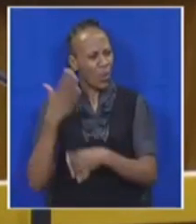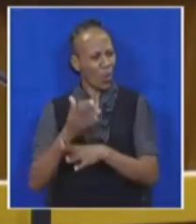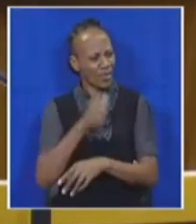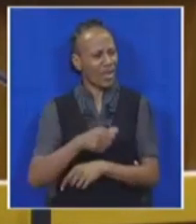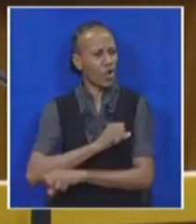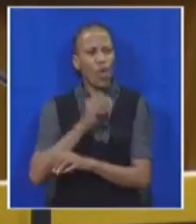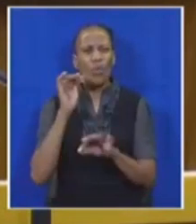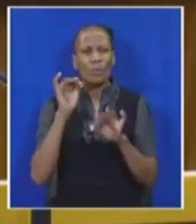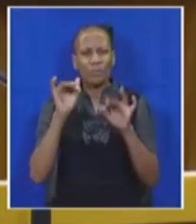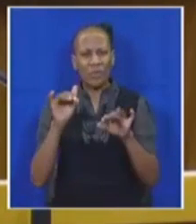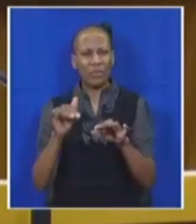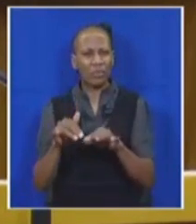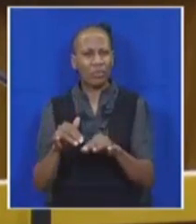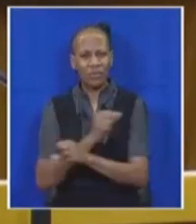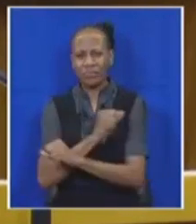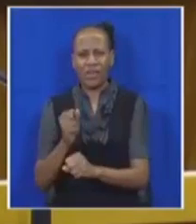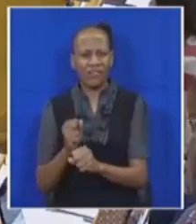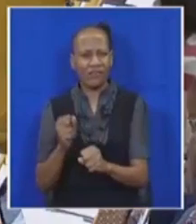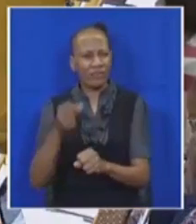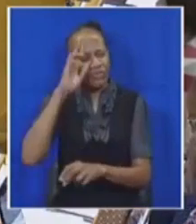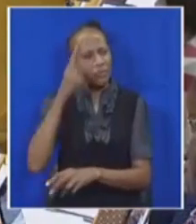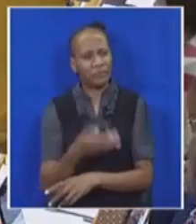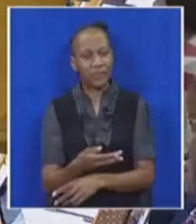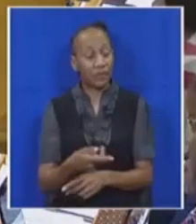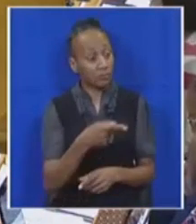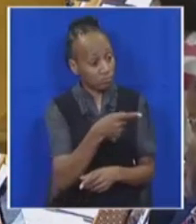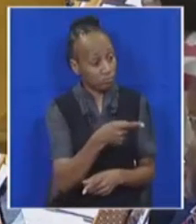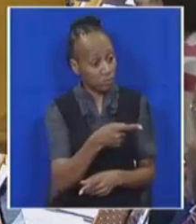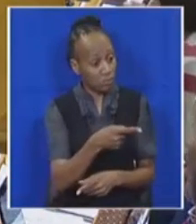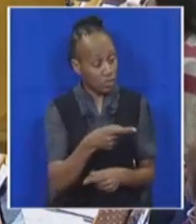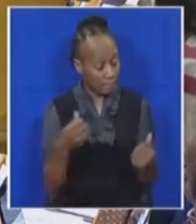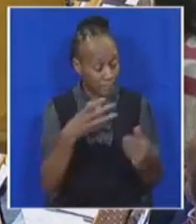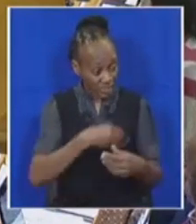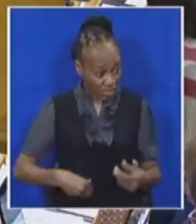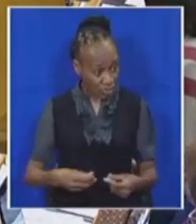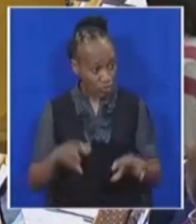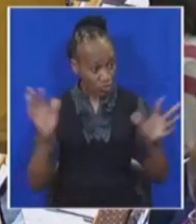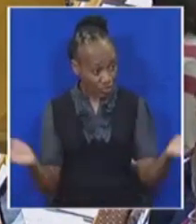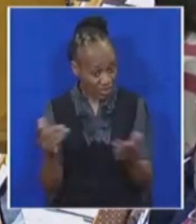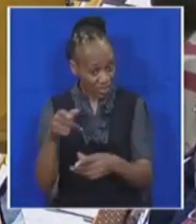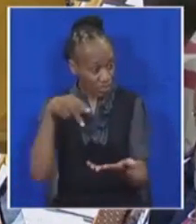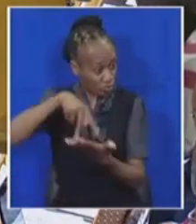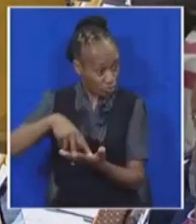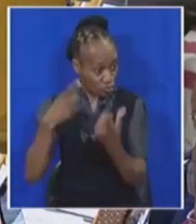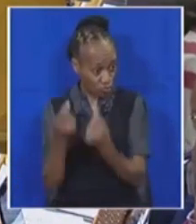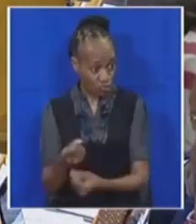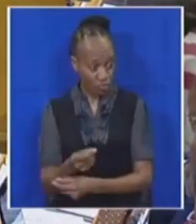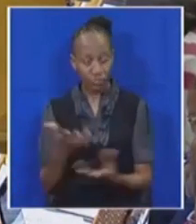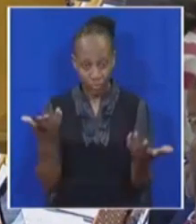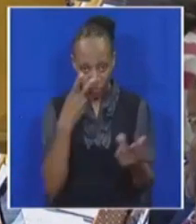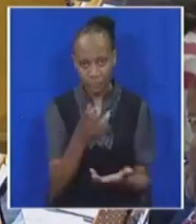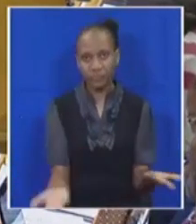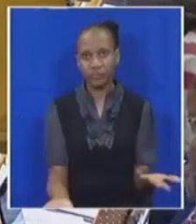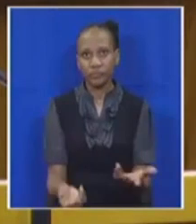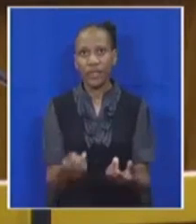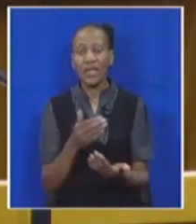rising unemployment. I challenge you, Mr. President, to say no to that statue. The next statue that the other members of the Premier League will